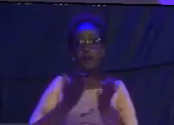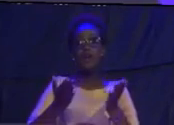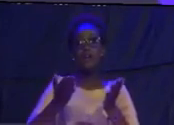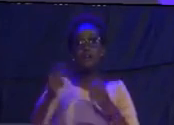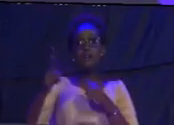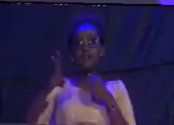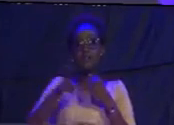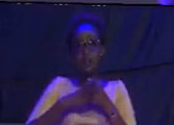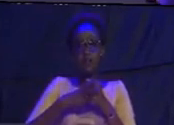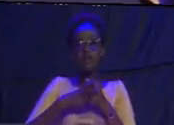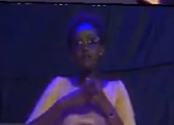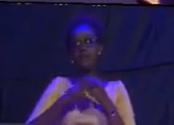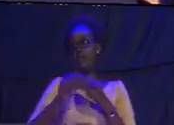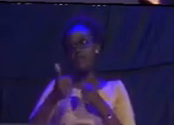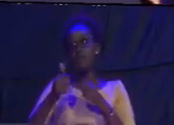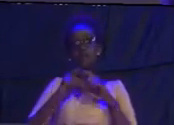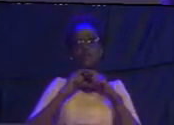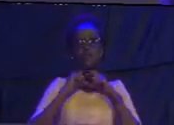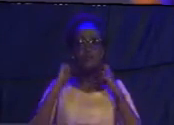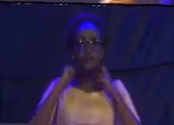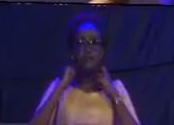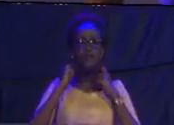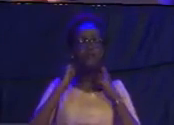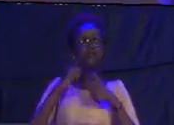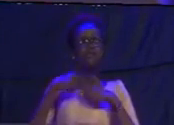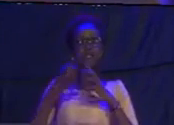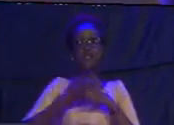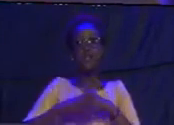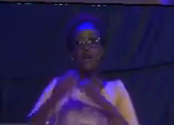and seven priests carried seven horns.